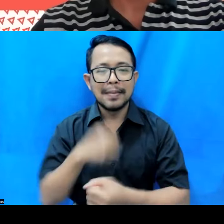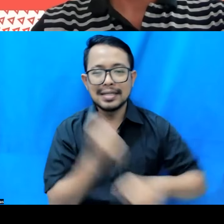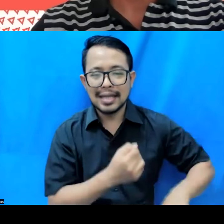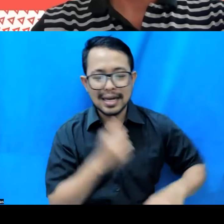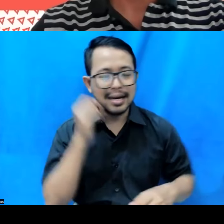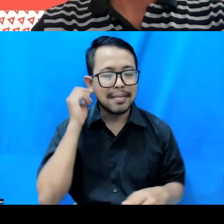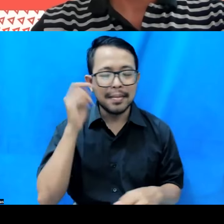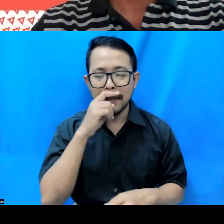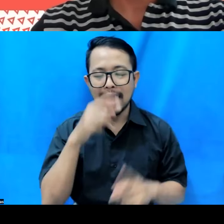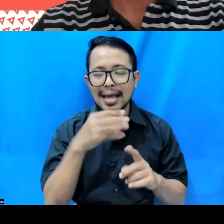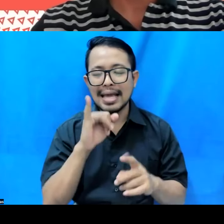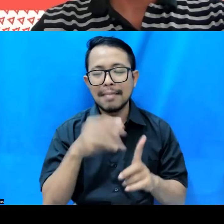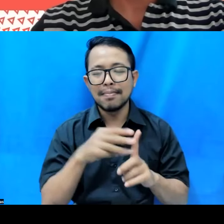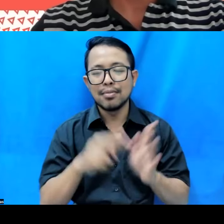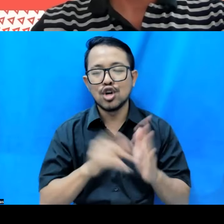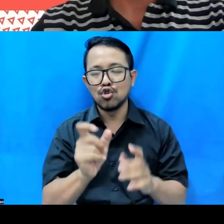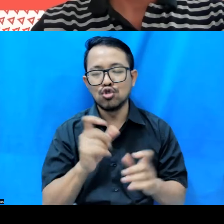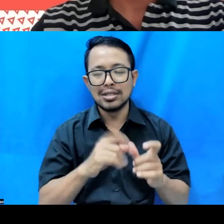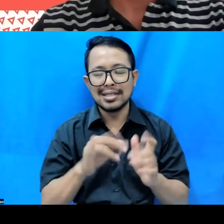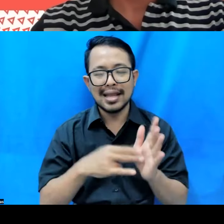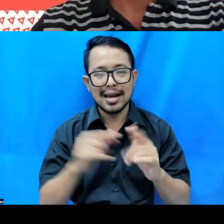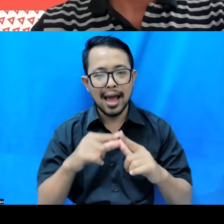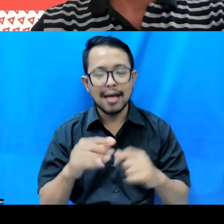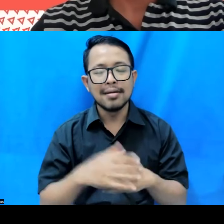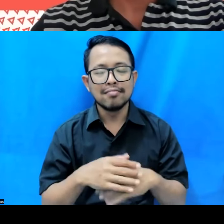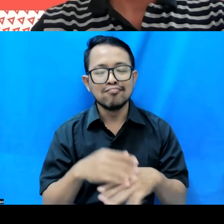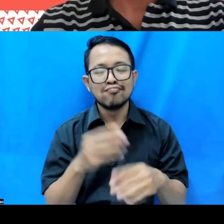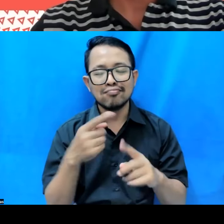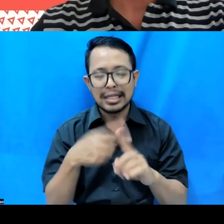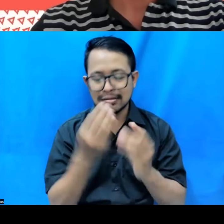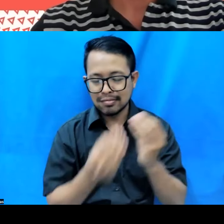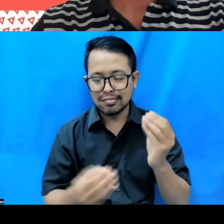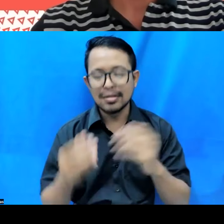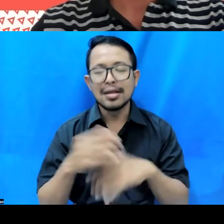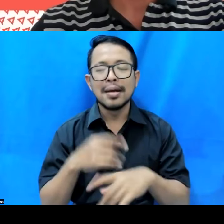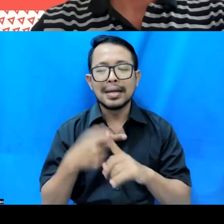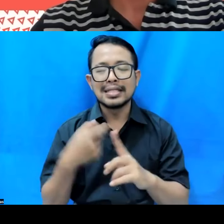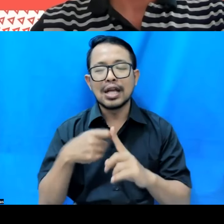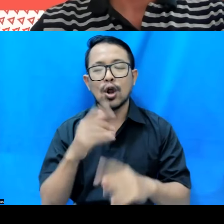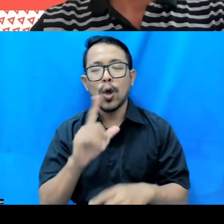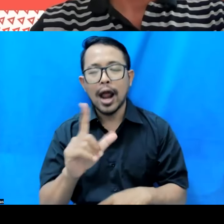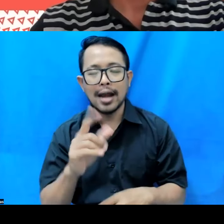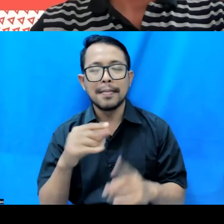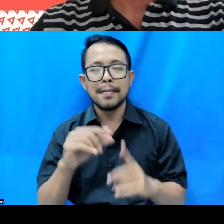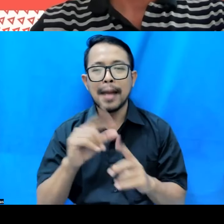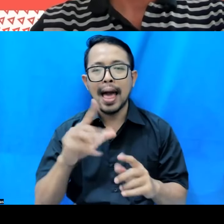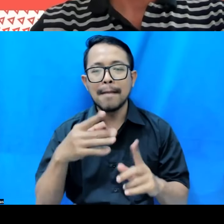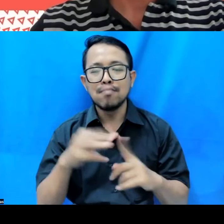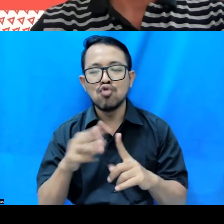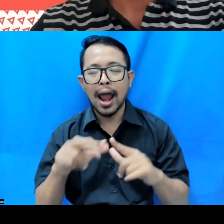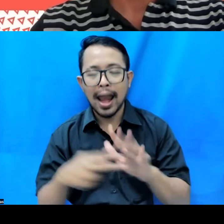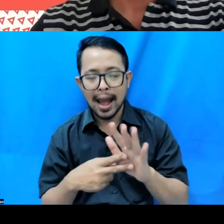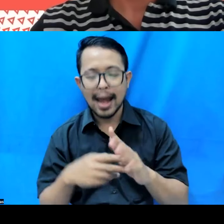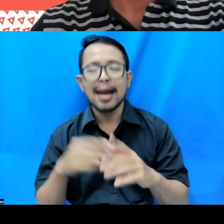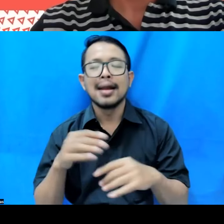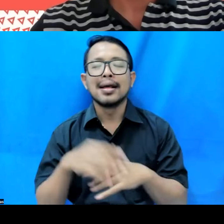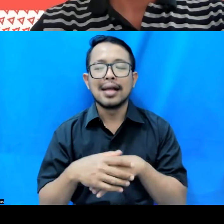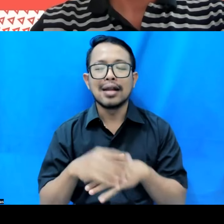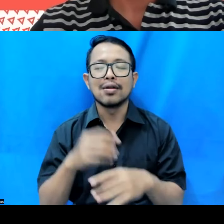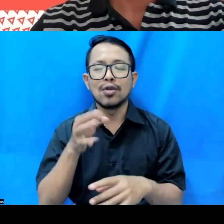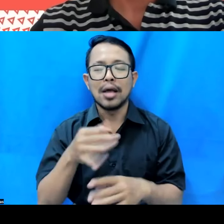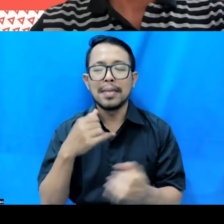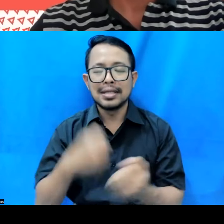the members of the government here and there in Surakarta, as well as the mayor of Banjarmasin, as well as the